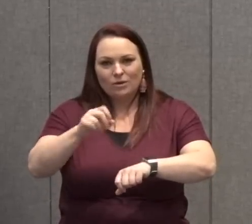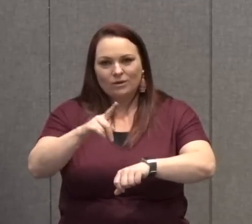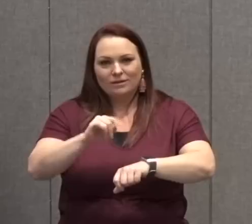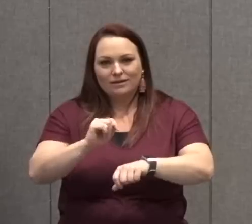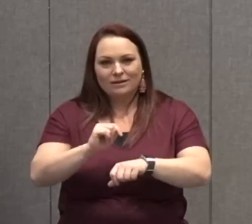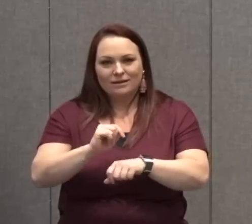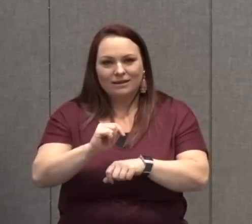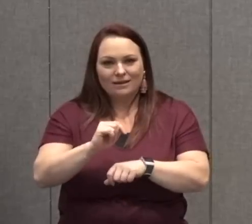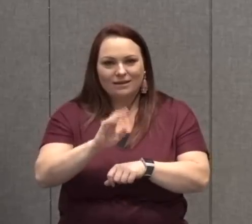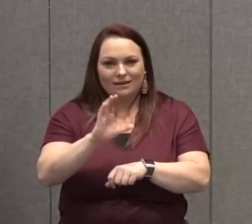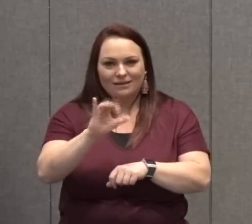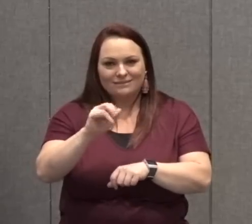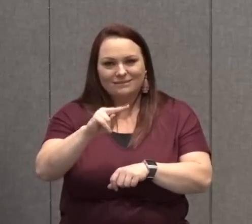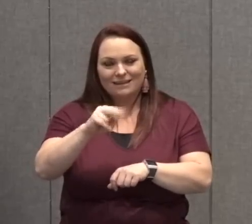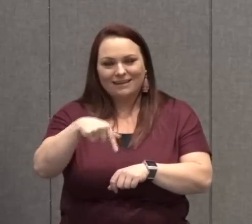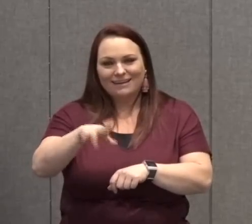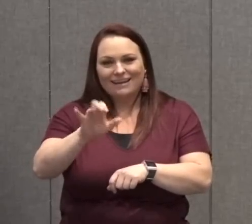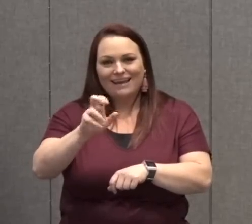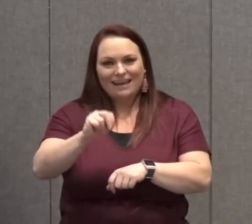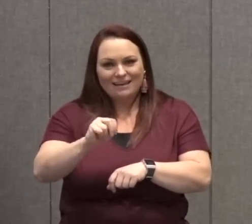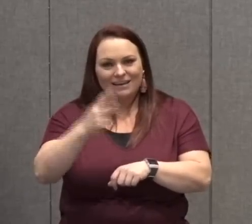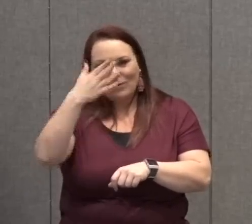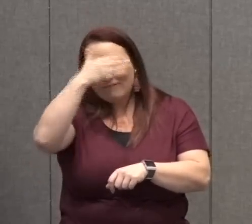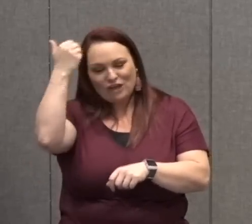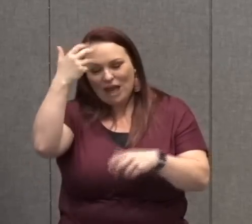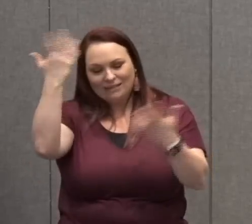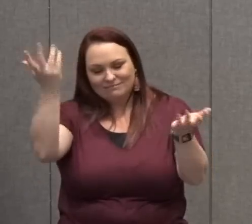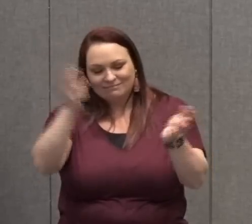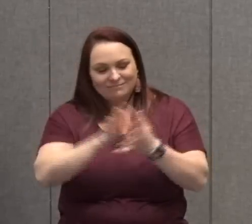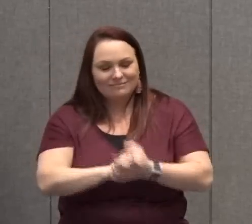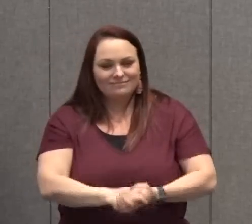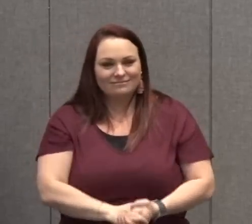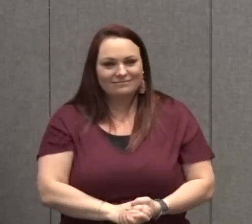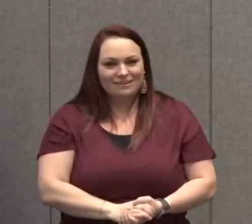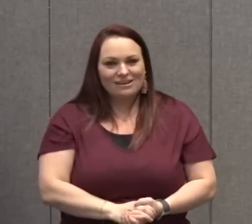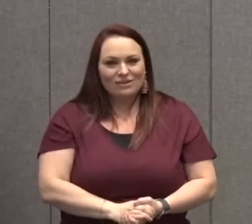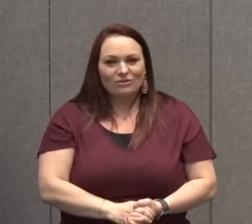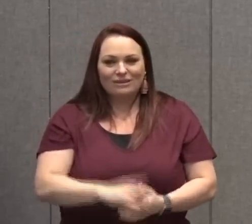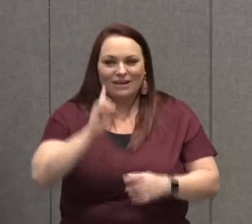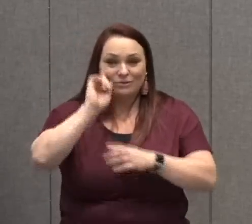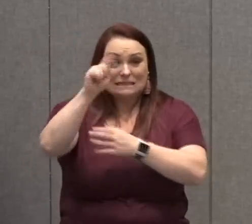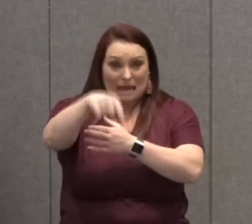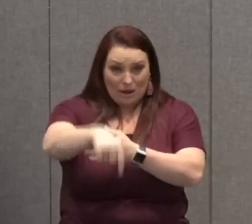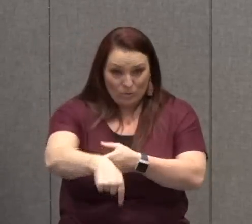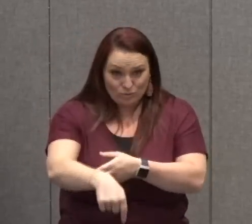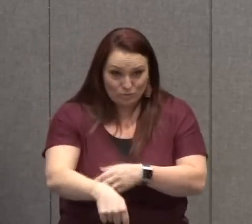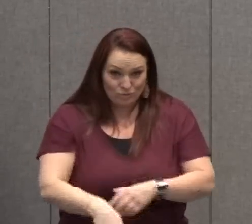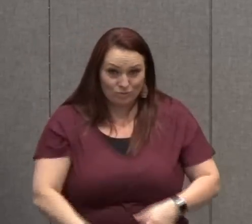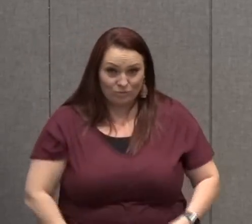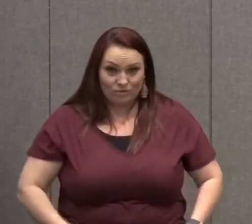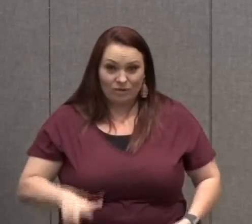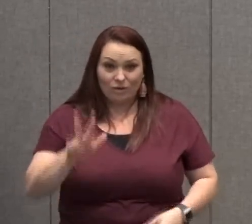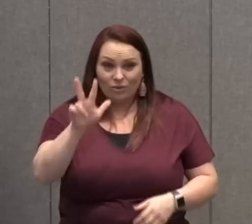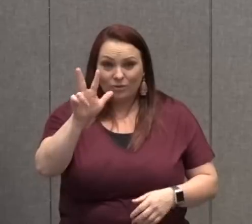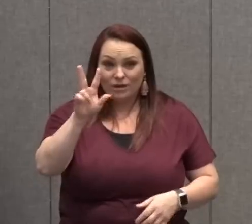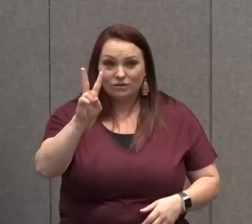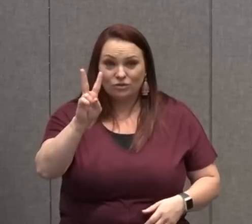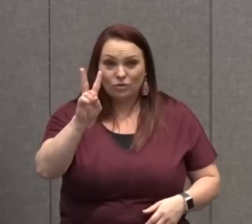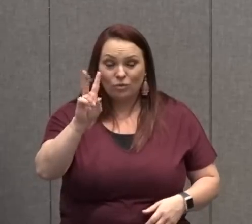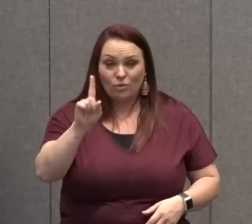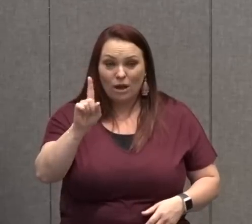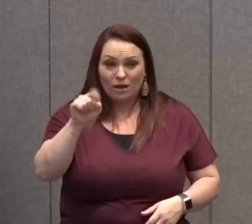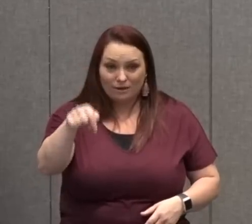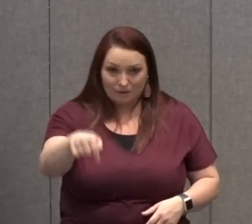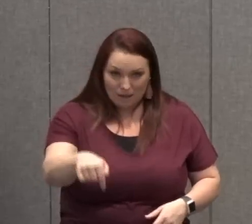simcane simcane oh I forgot it all right we're gonna stretch down on three two one stretch